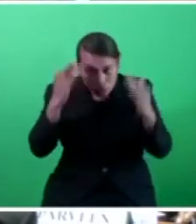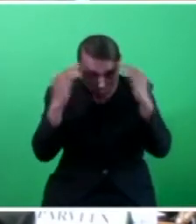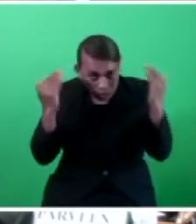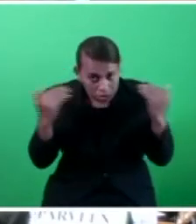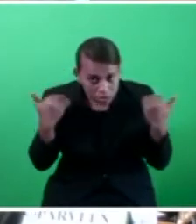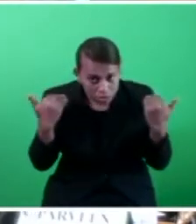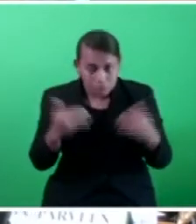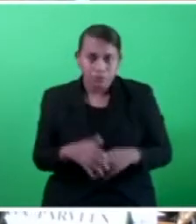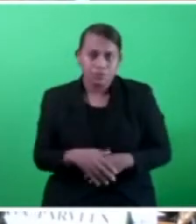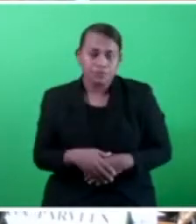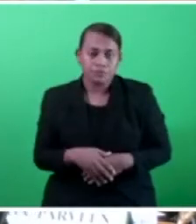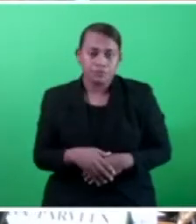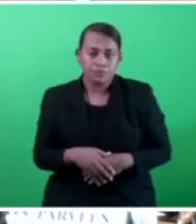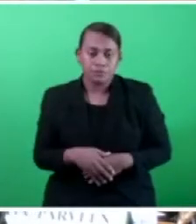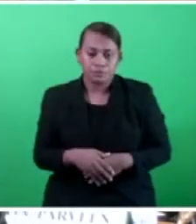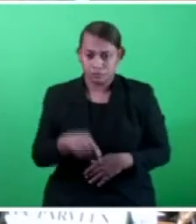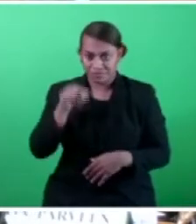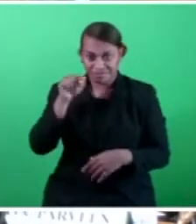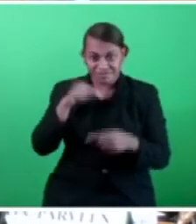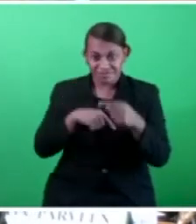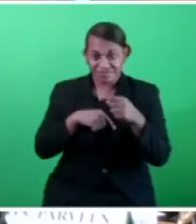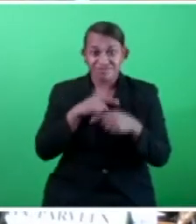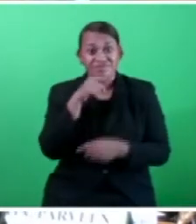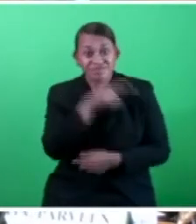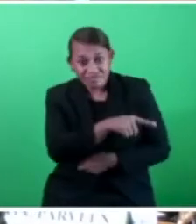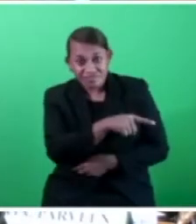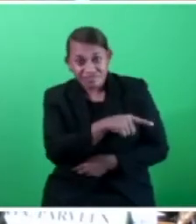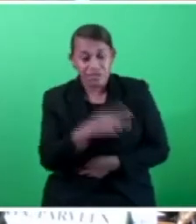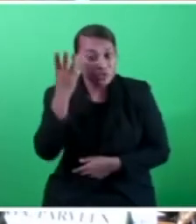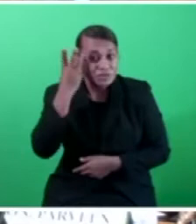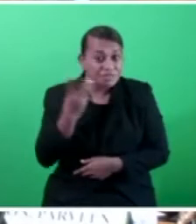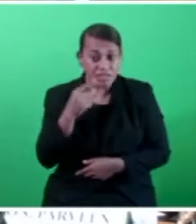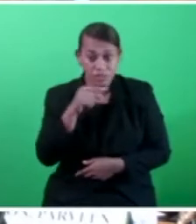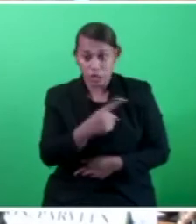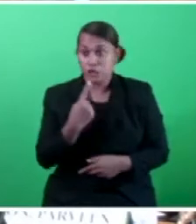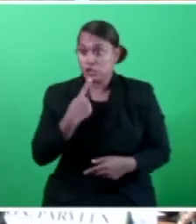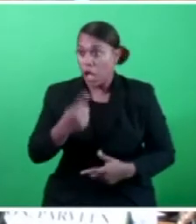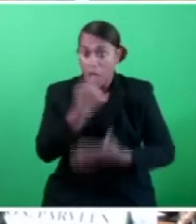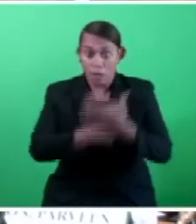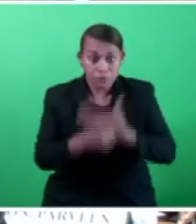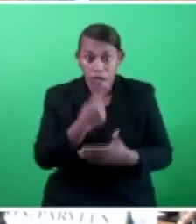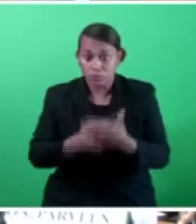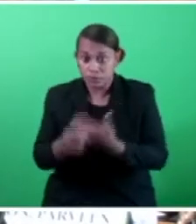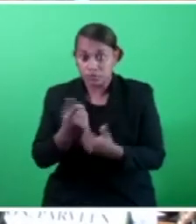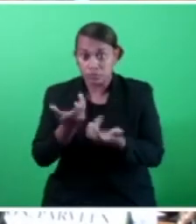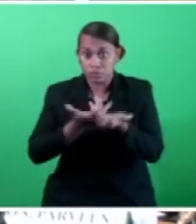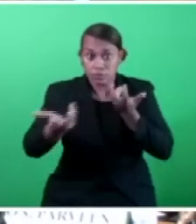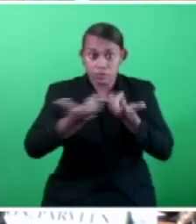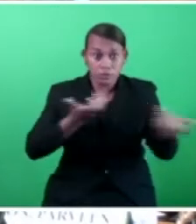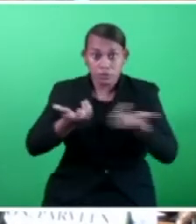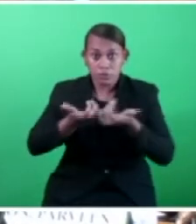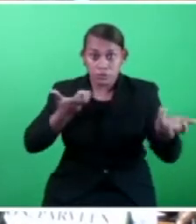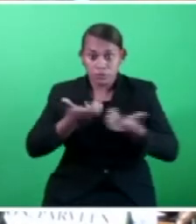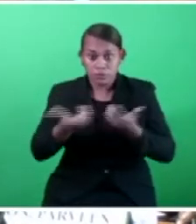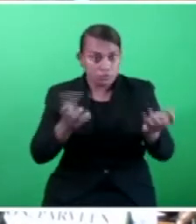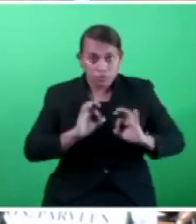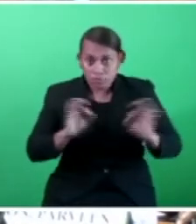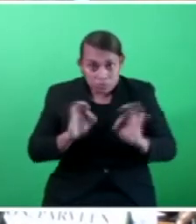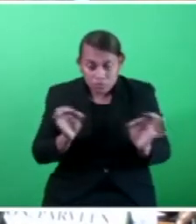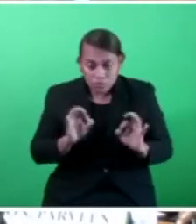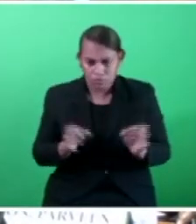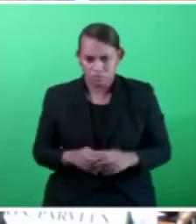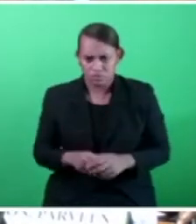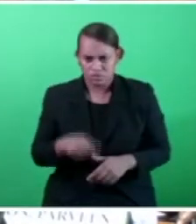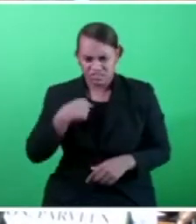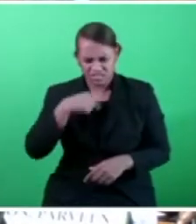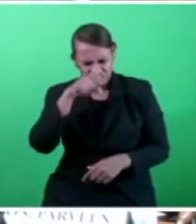Honourable Tambuya told her supporters what could happen if we don't prepare isolation wards. Does she ever know that an infected Fijian